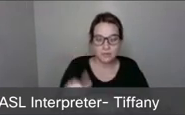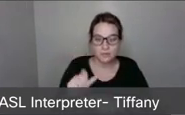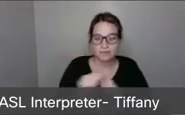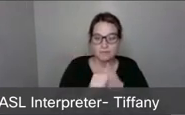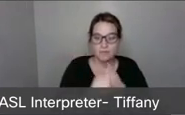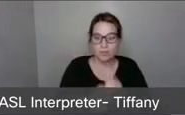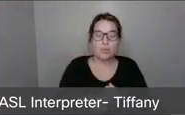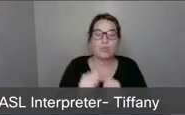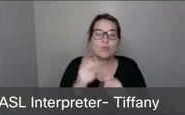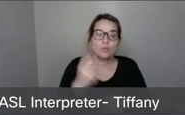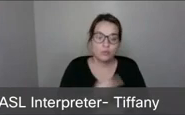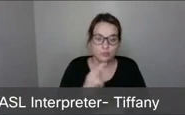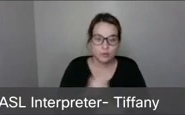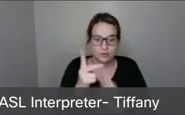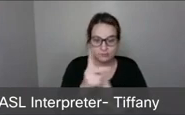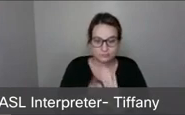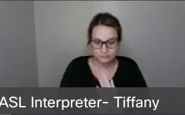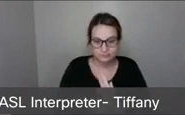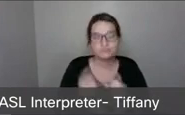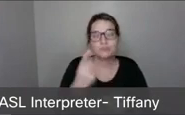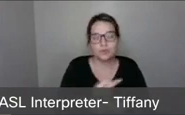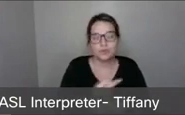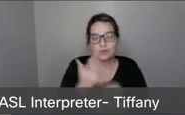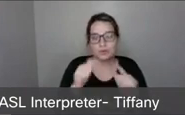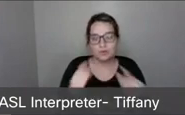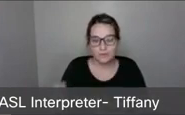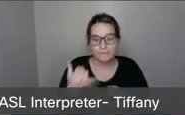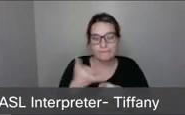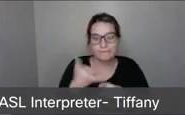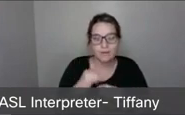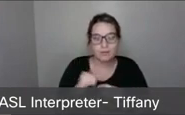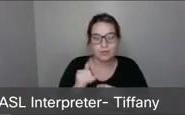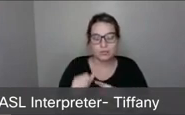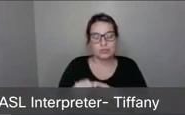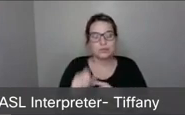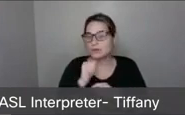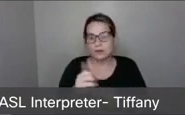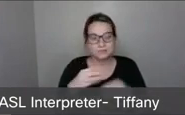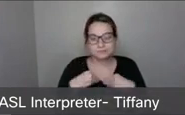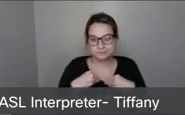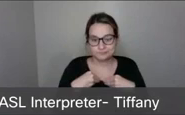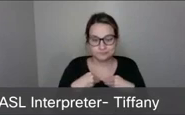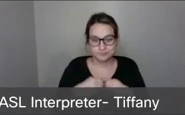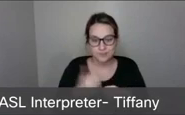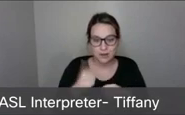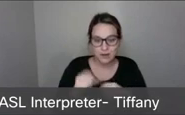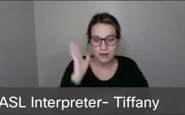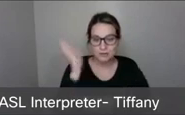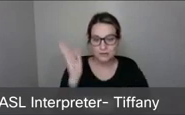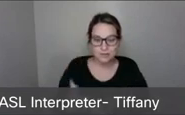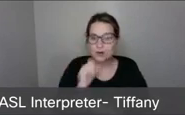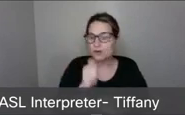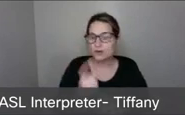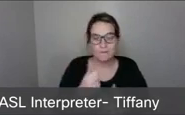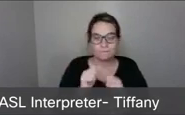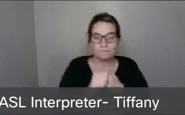decorum. Speakers must use appropriate language. Foul and or abusive language will not be tolerated. Any speaker failing to follow